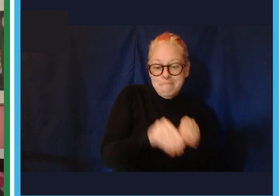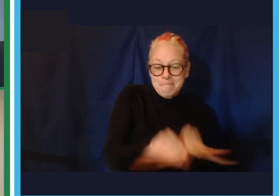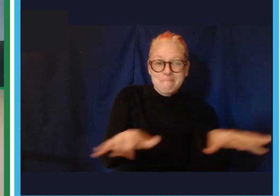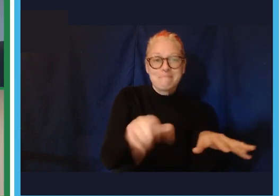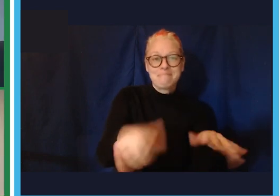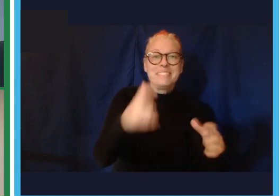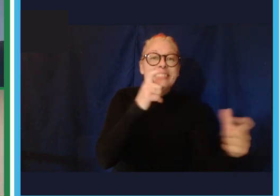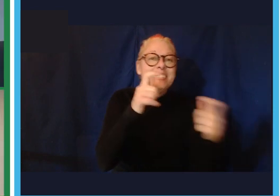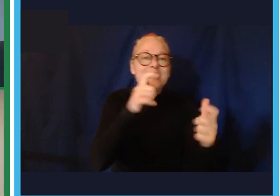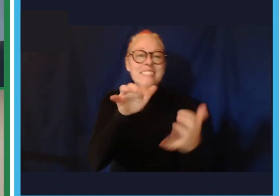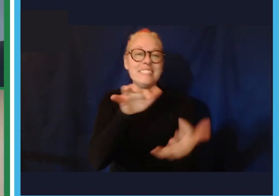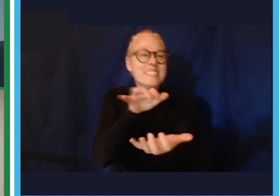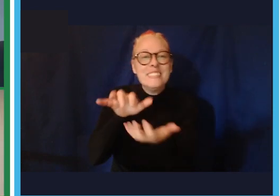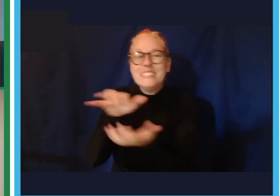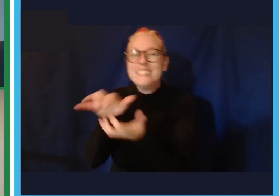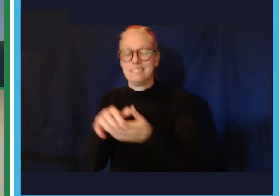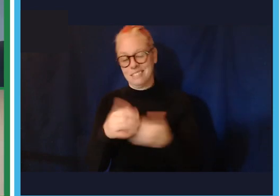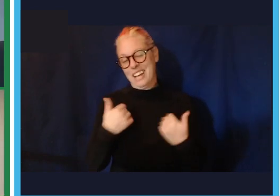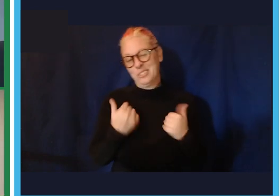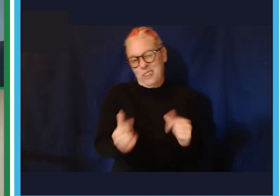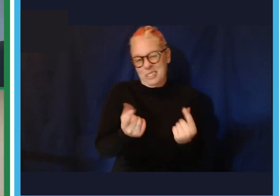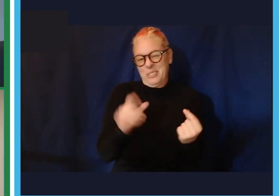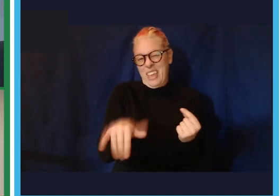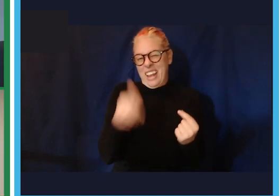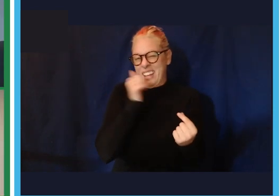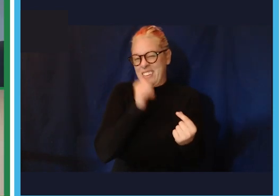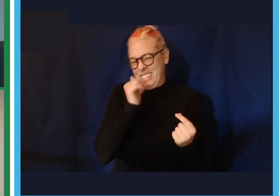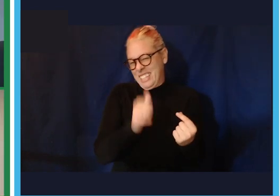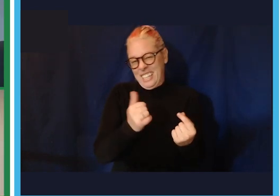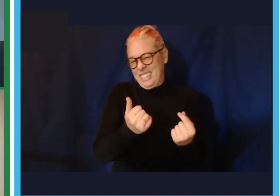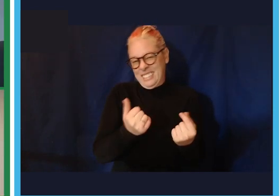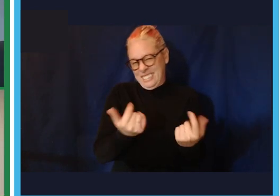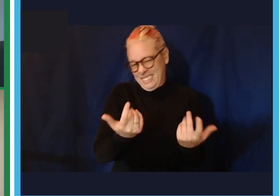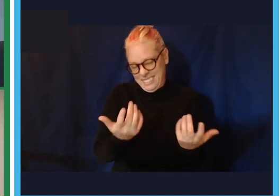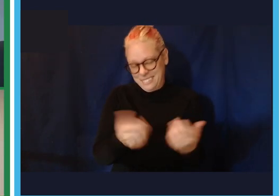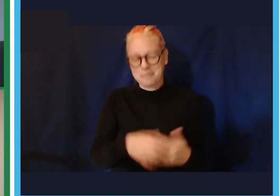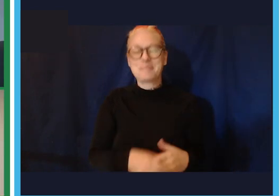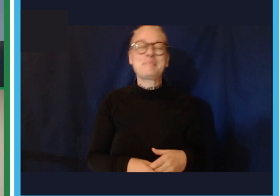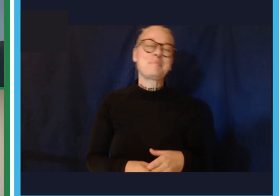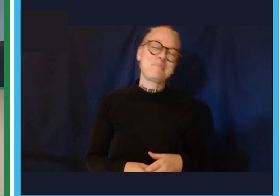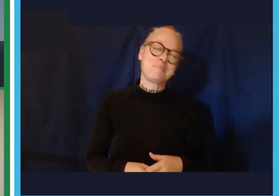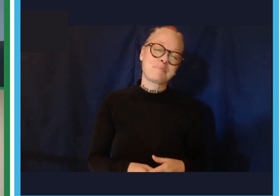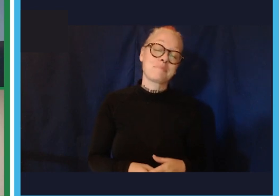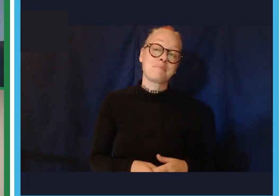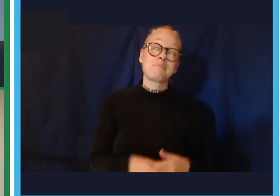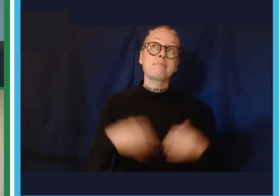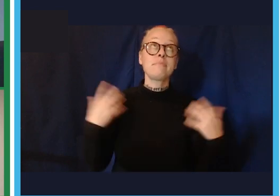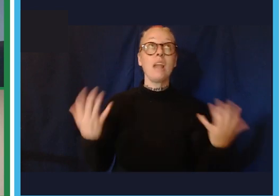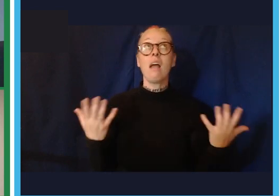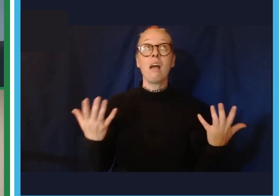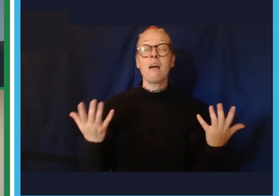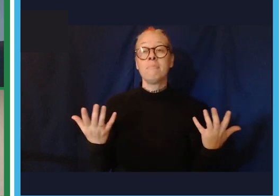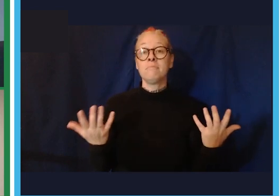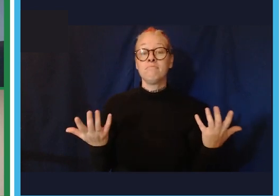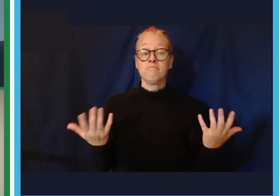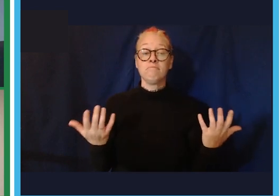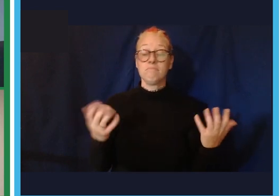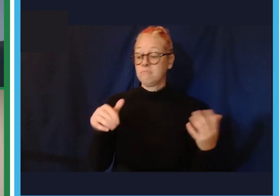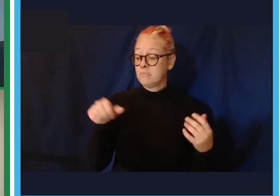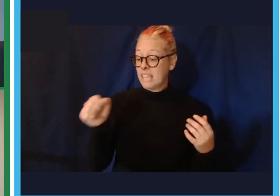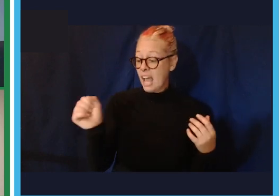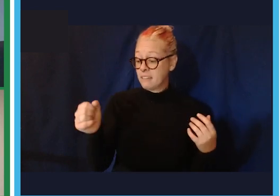time. And it's one of my best skills is like making kids laugh. So I try to do that in almost everything that I do.